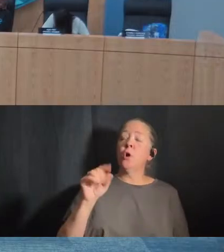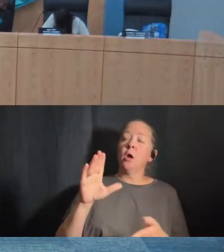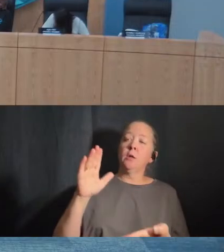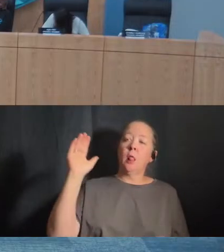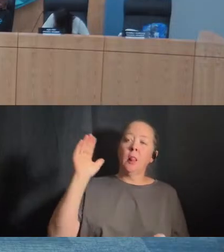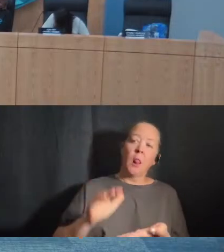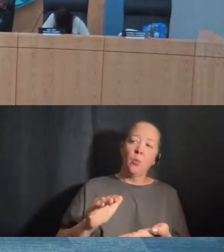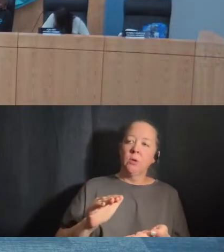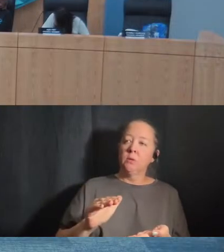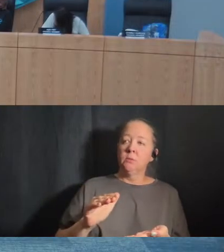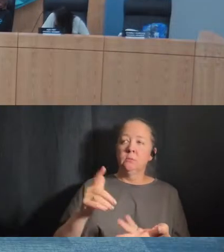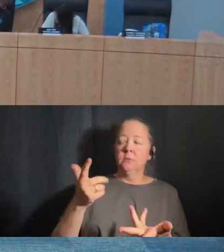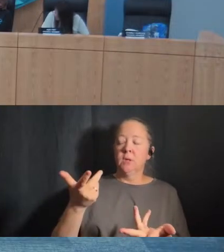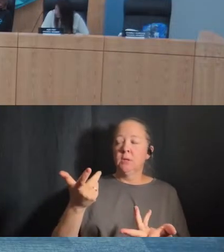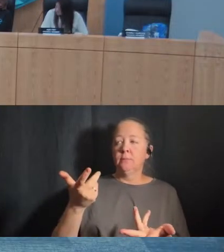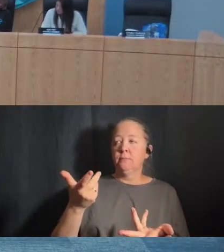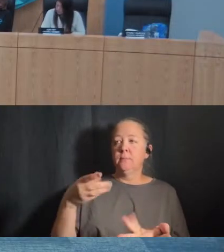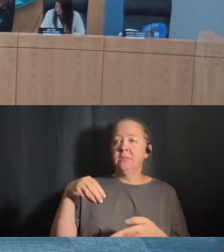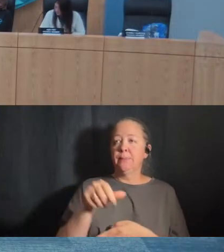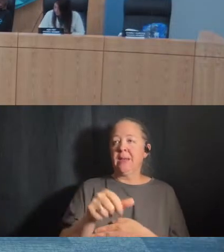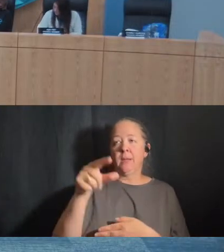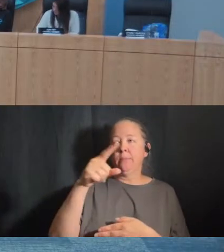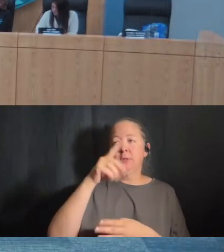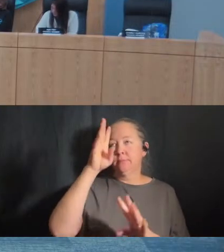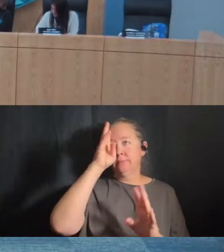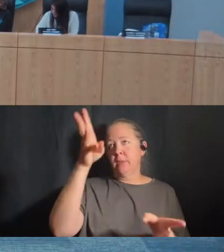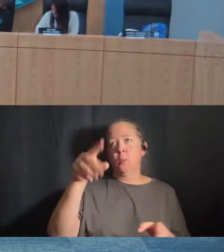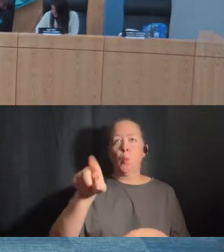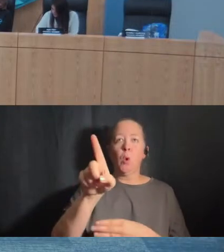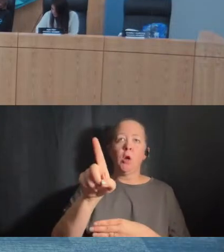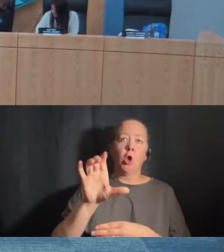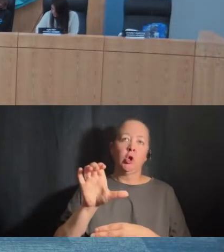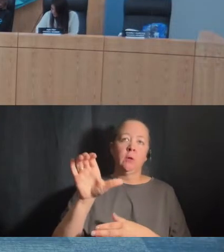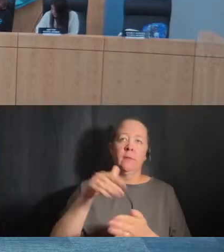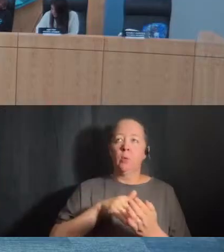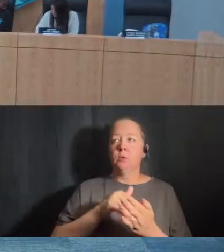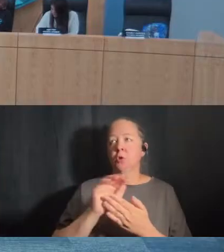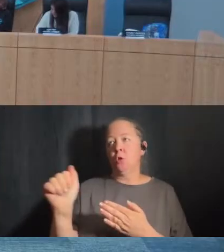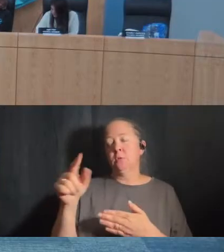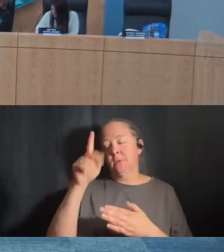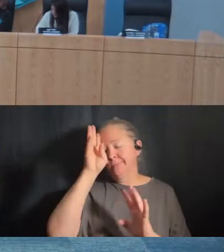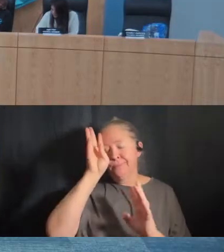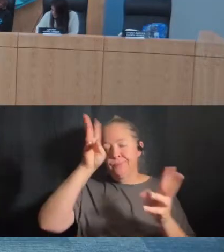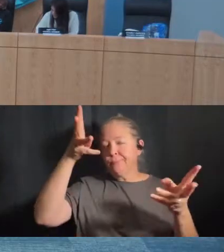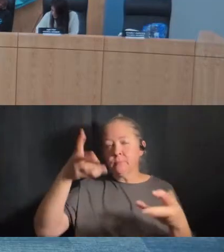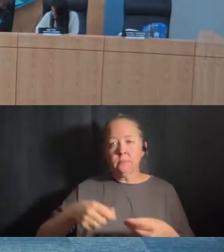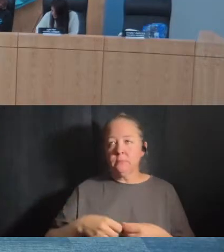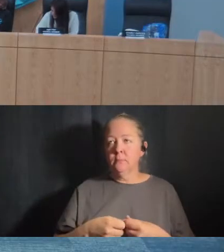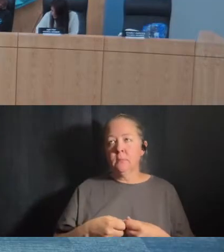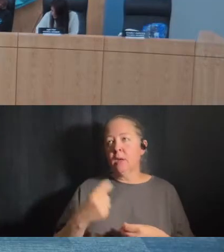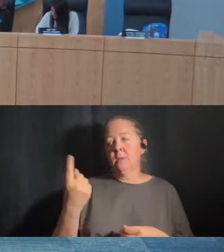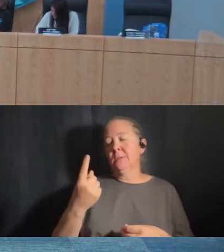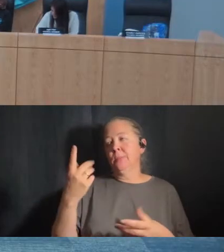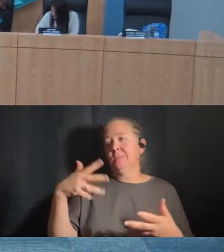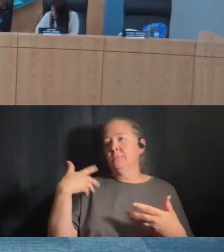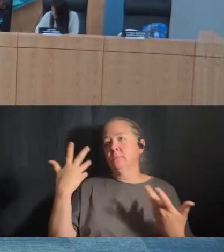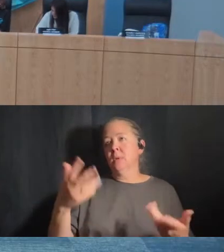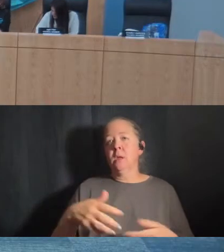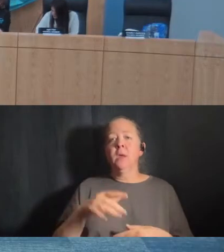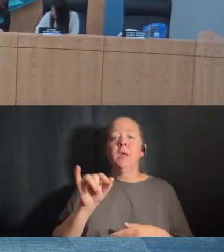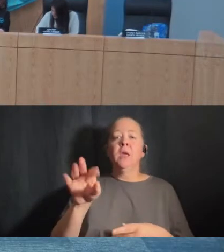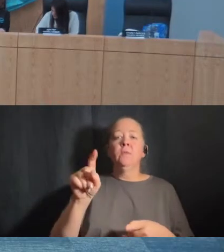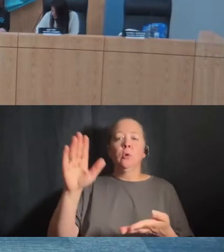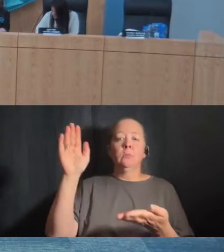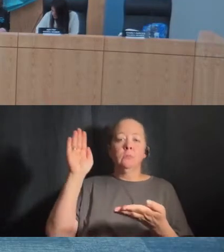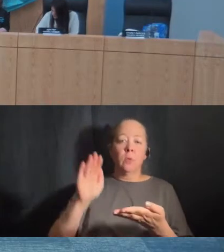going to make up a number here. Let's say $100,000, because I heard something on the order of like that. So if you were able to get the